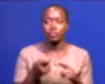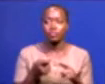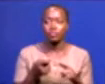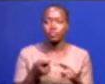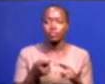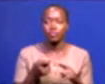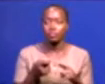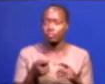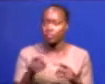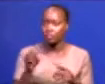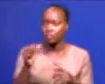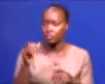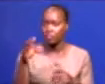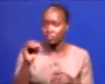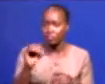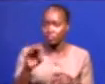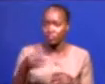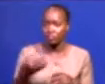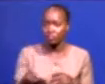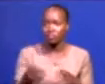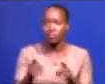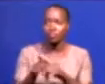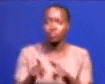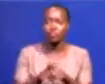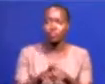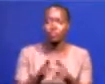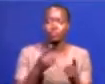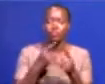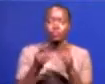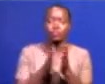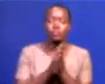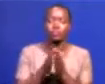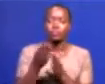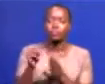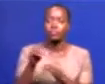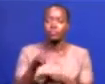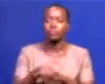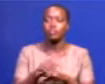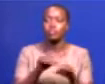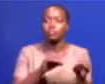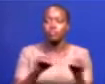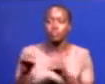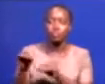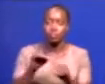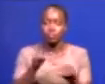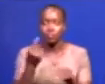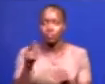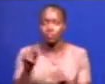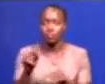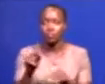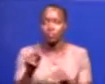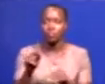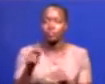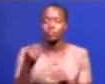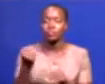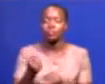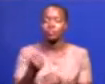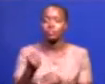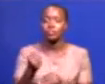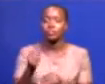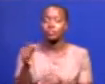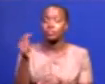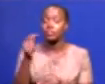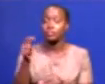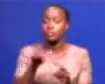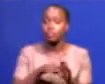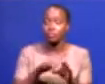relief. The government has further initiated talks with Saccos to tap into the movement's 1.5 trillion members' deposits to show